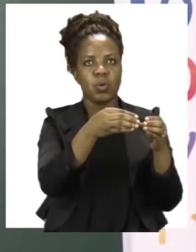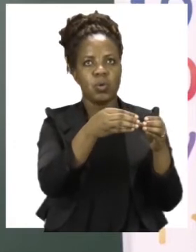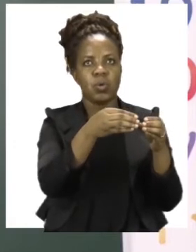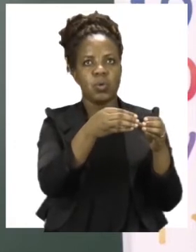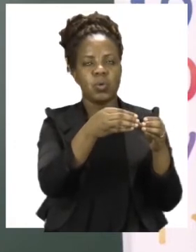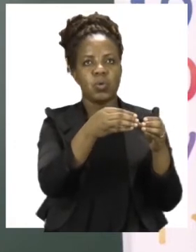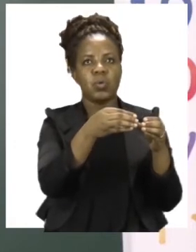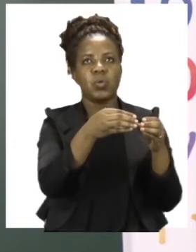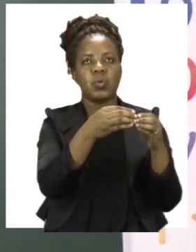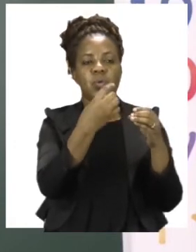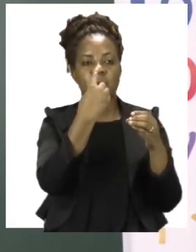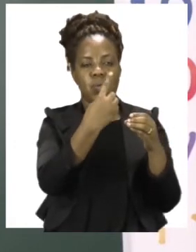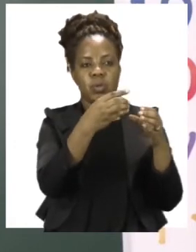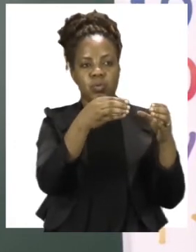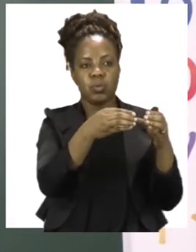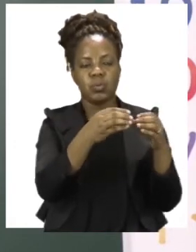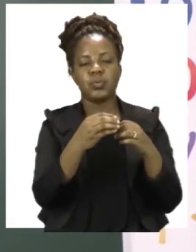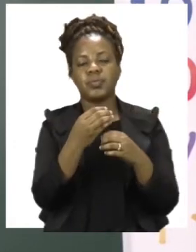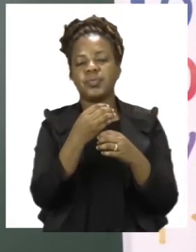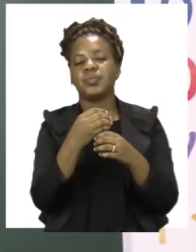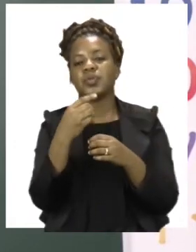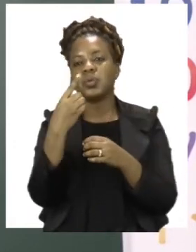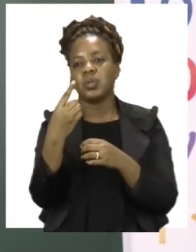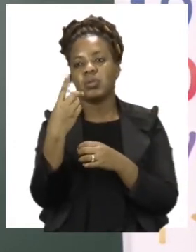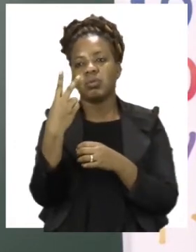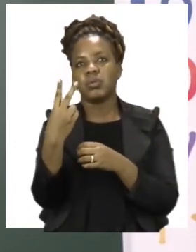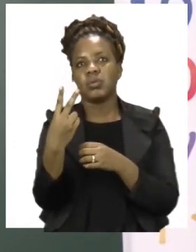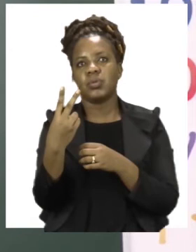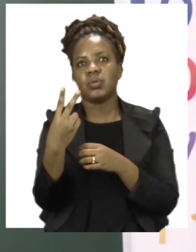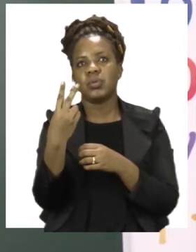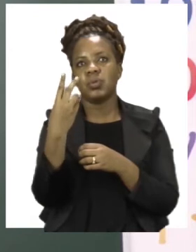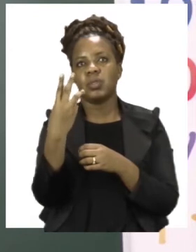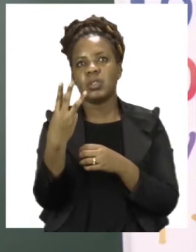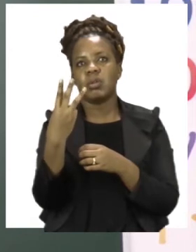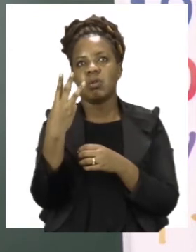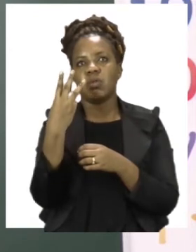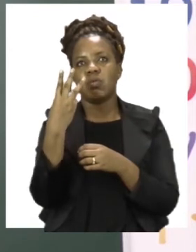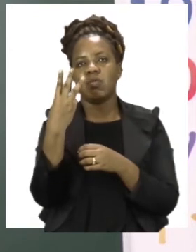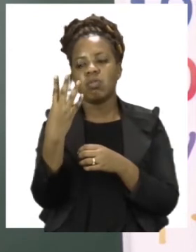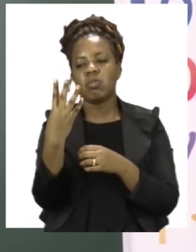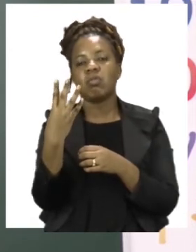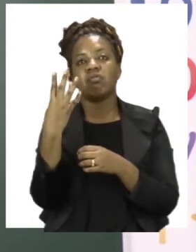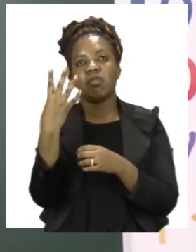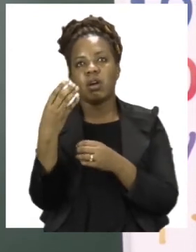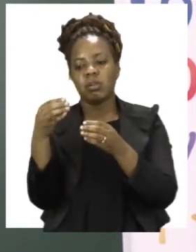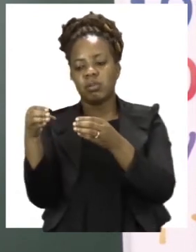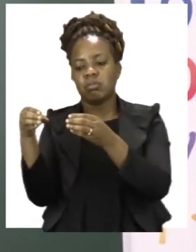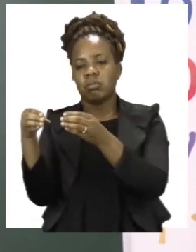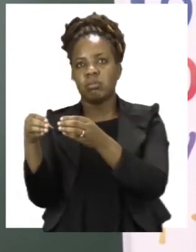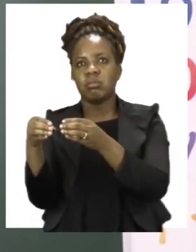this is one group. 1, 2, 3, 4,